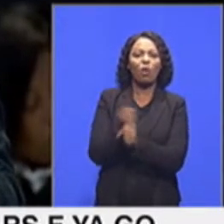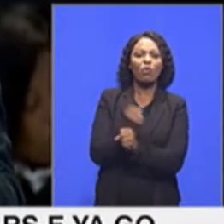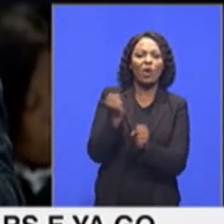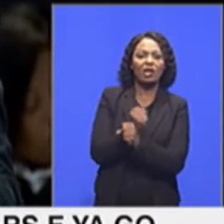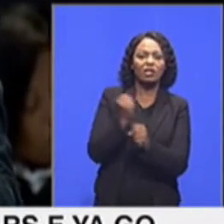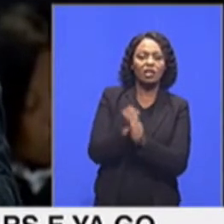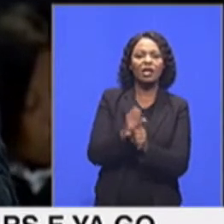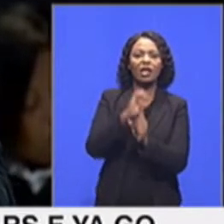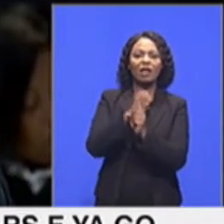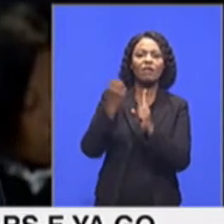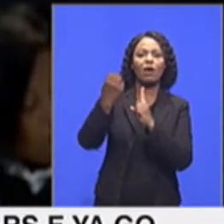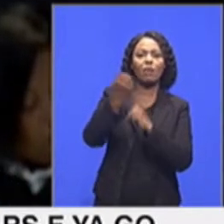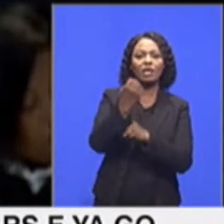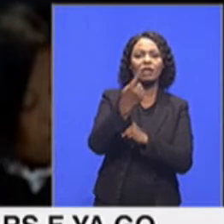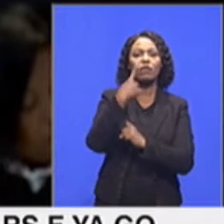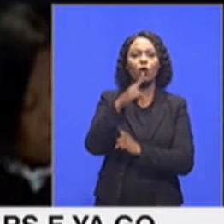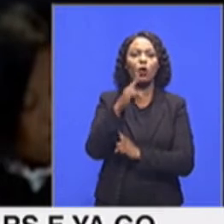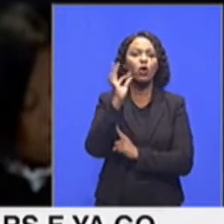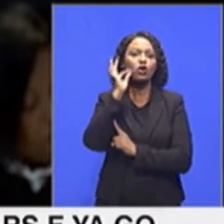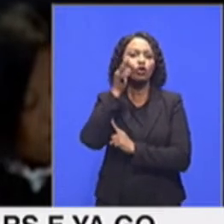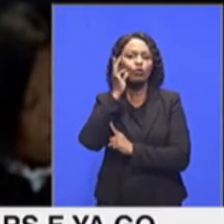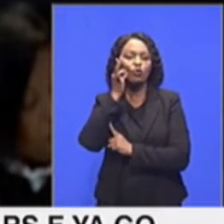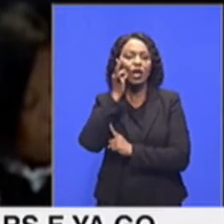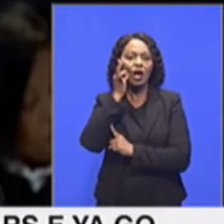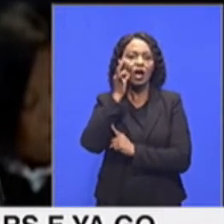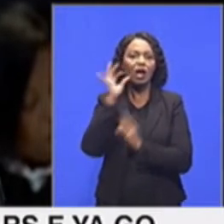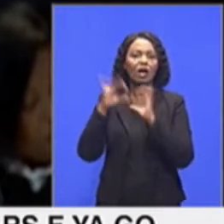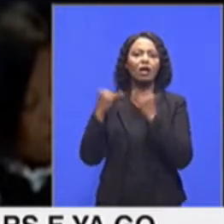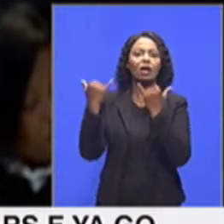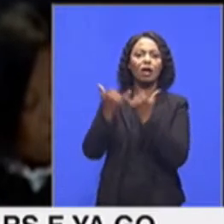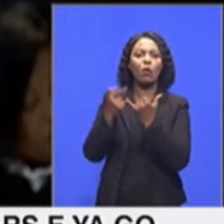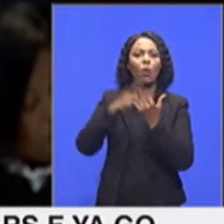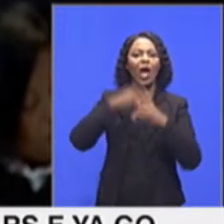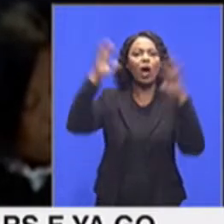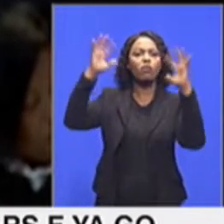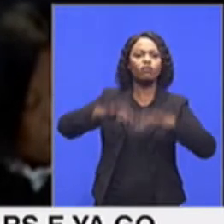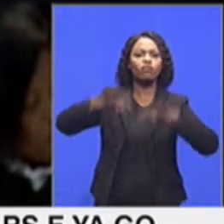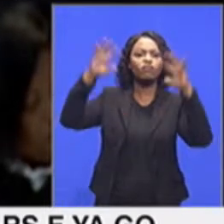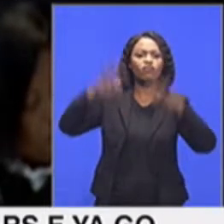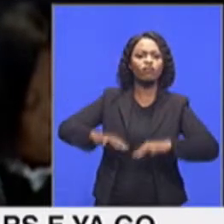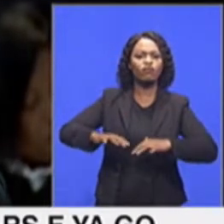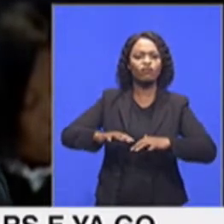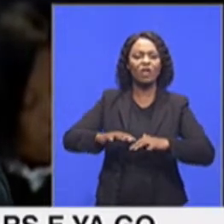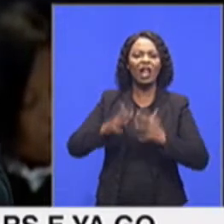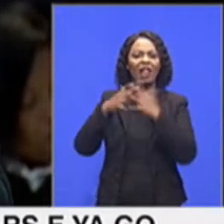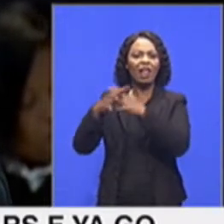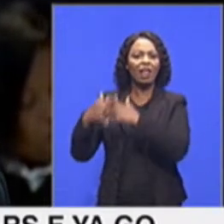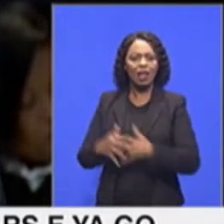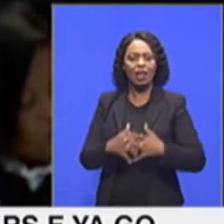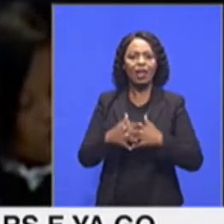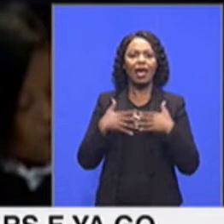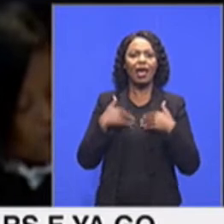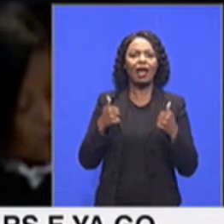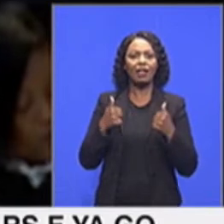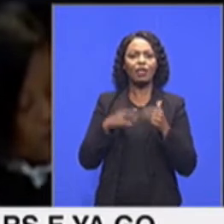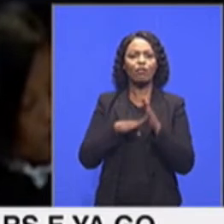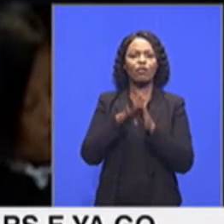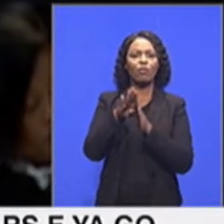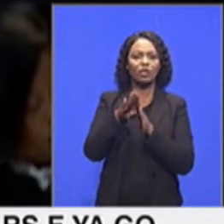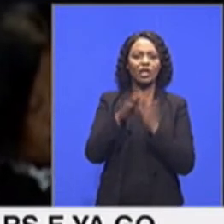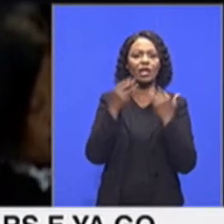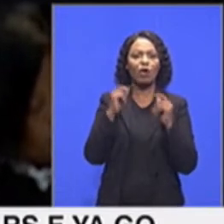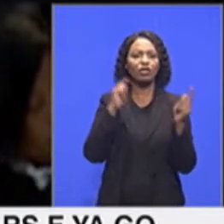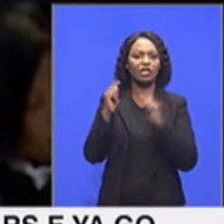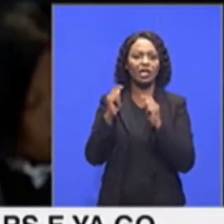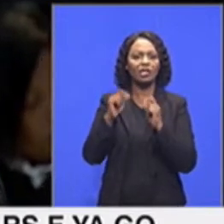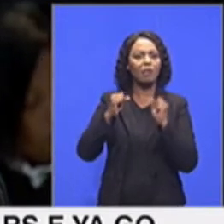environment for the sugar industry, from the impact of flooding, social unrest, the health promotion levy will remain unchanged